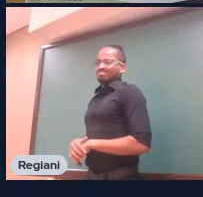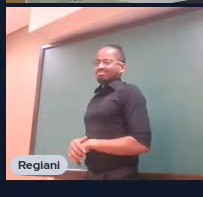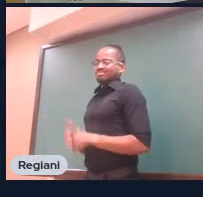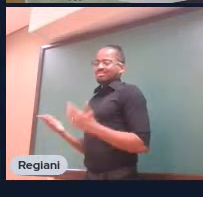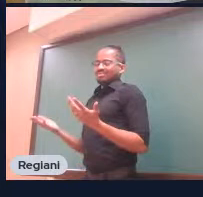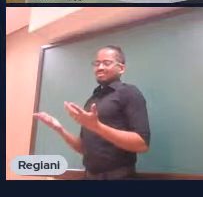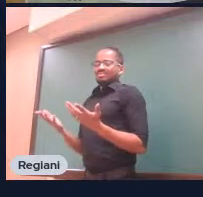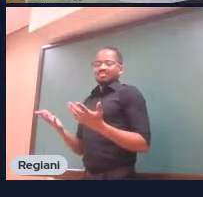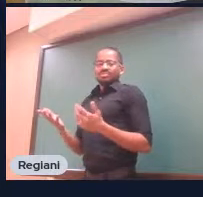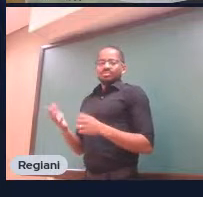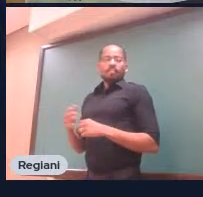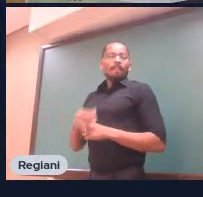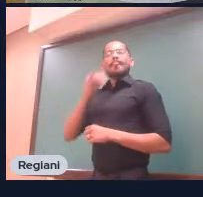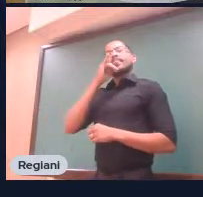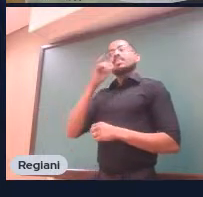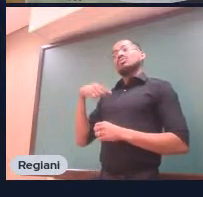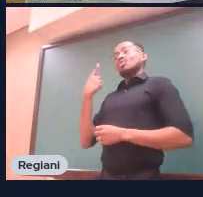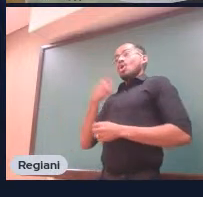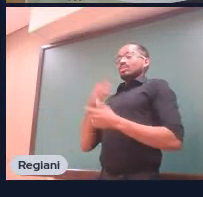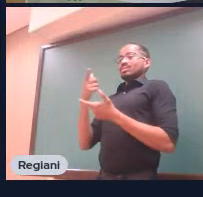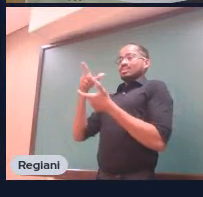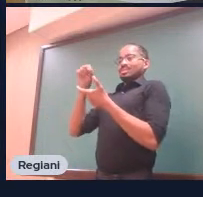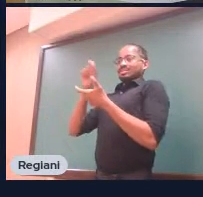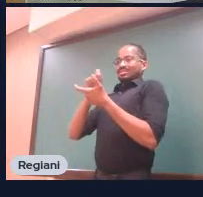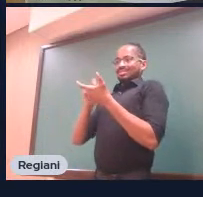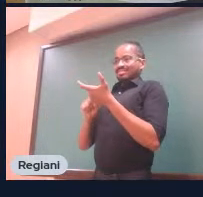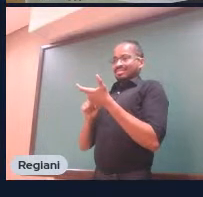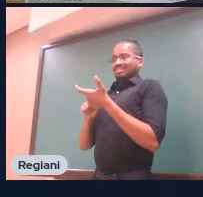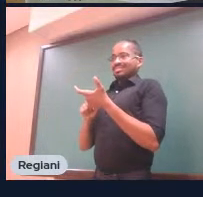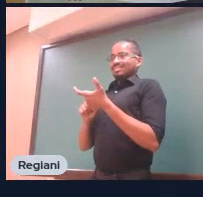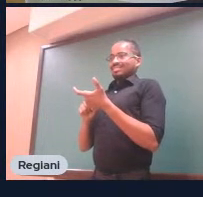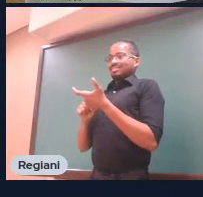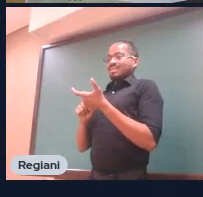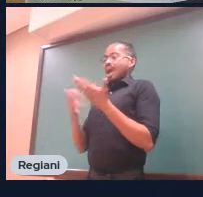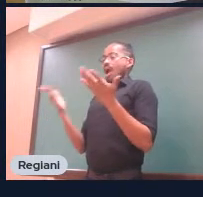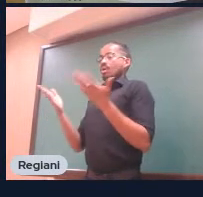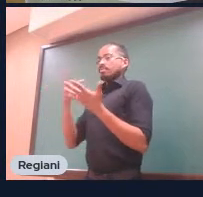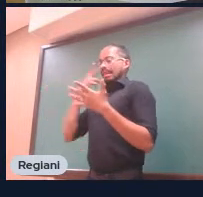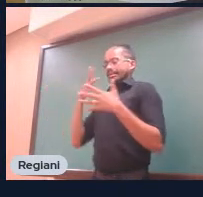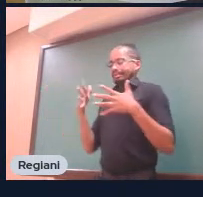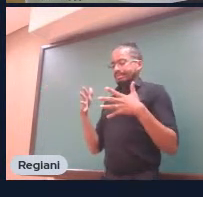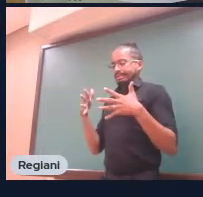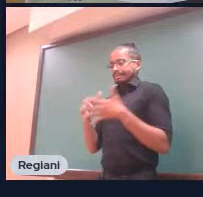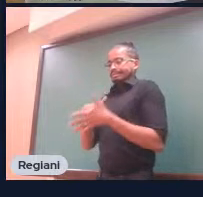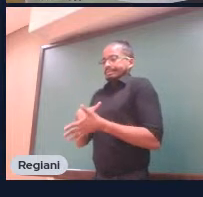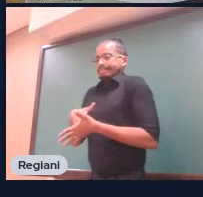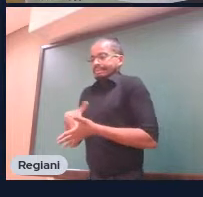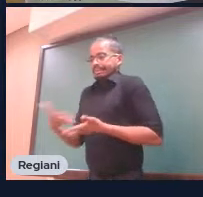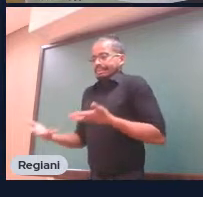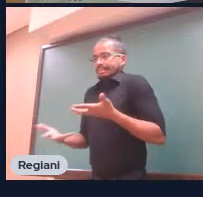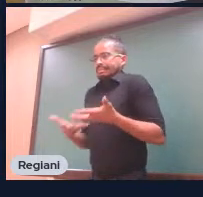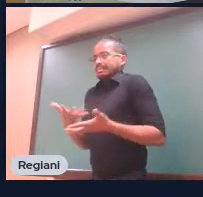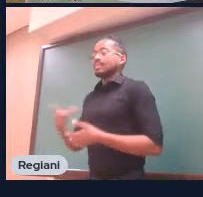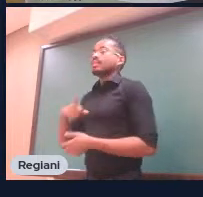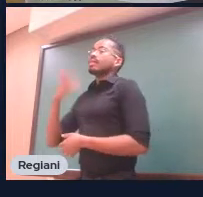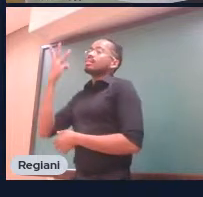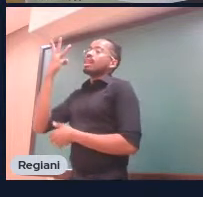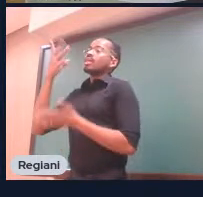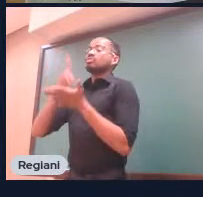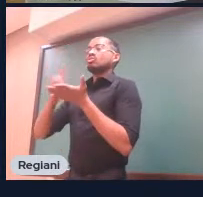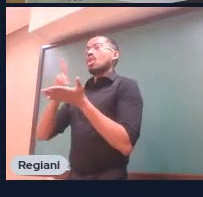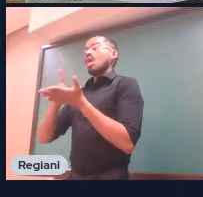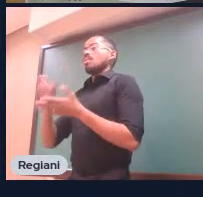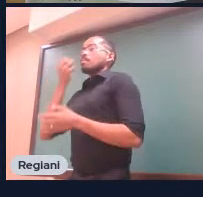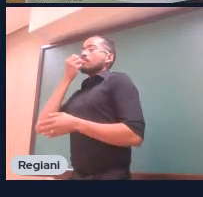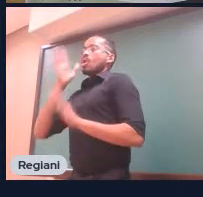go to an open-ended coverage, a ragbag, if you want. Only free dictionaries will be good dictionaries.